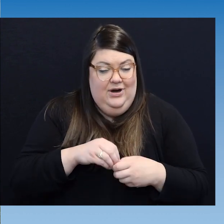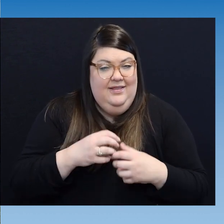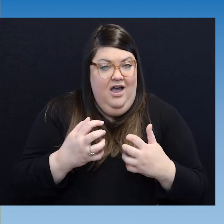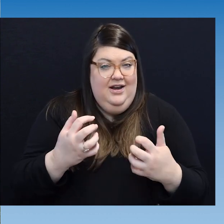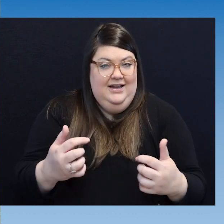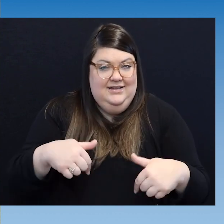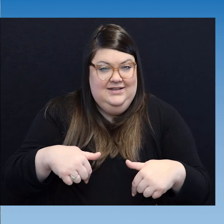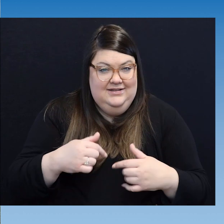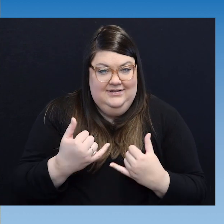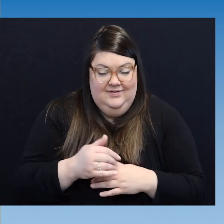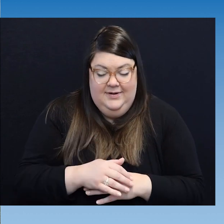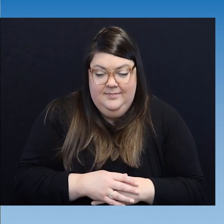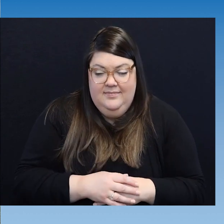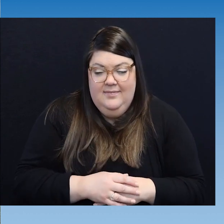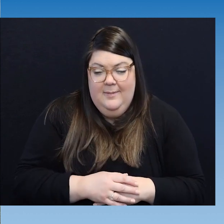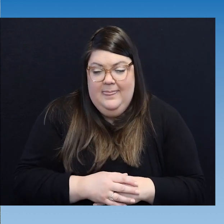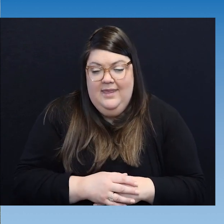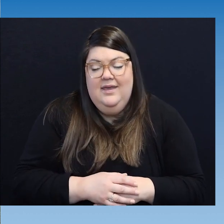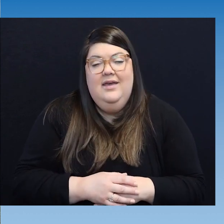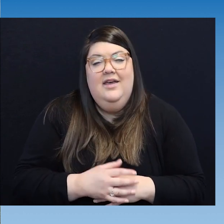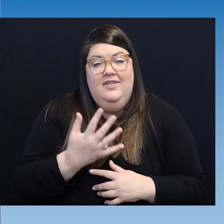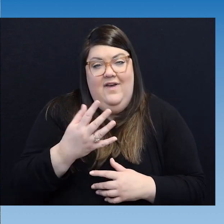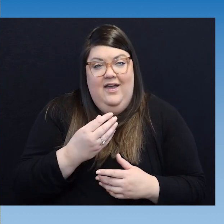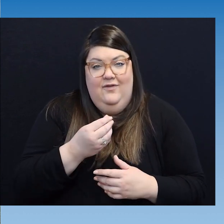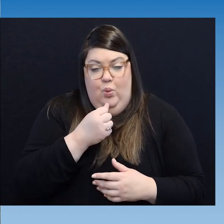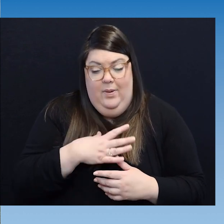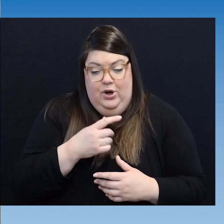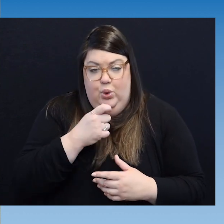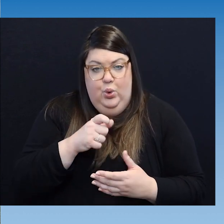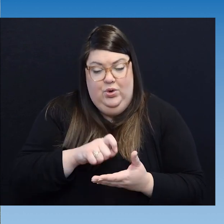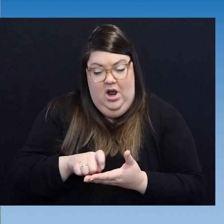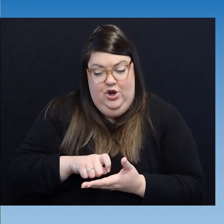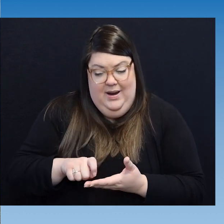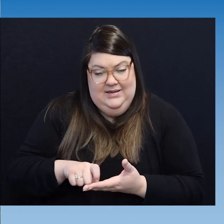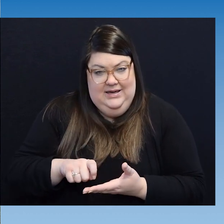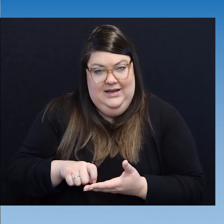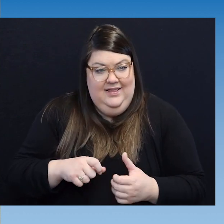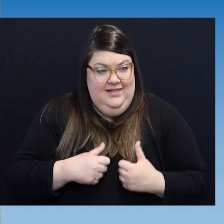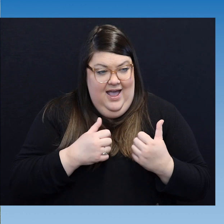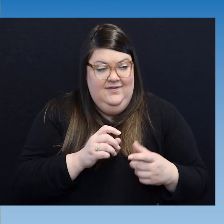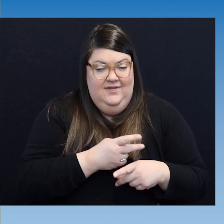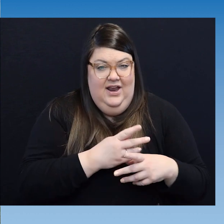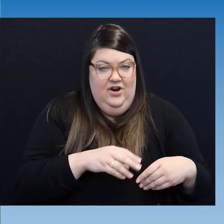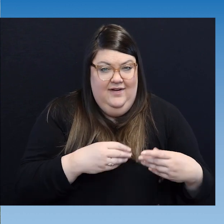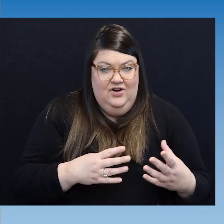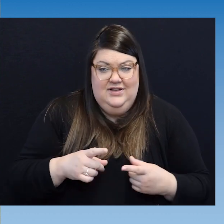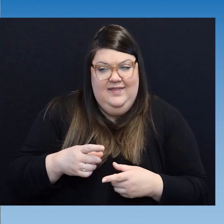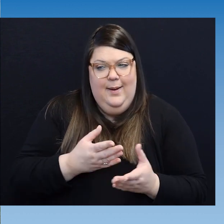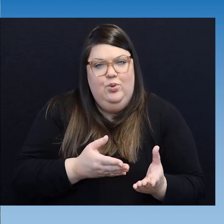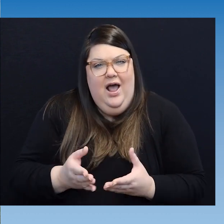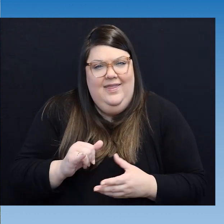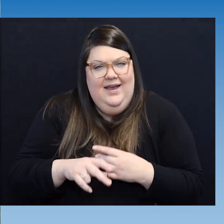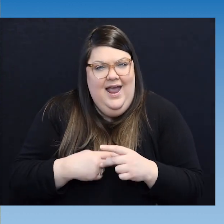this evening, the five women who documented the lives of caregivers brought that kind of care. And I could see that the kind